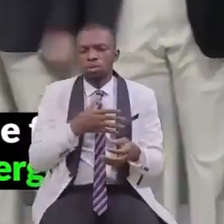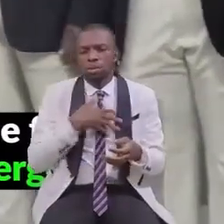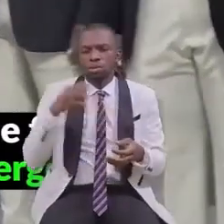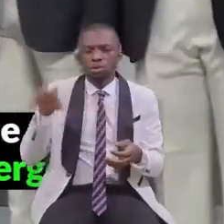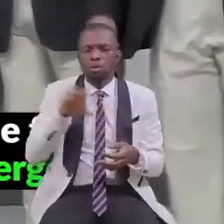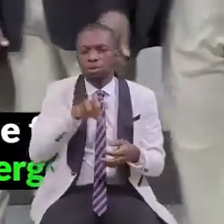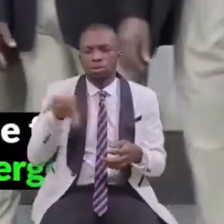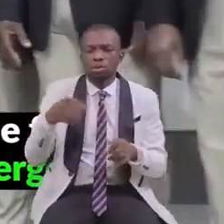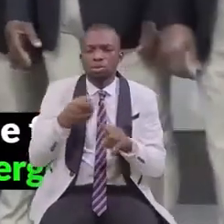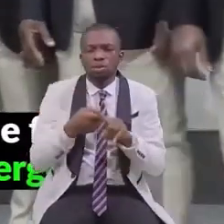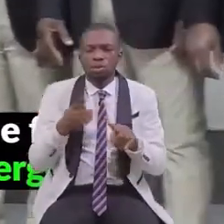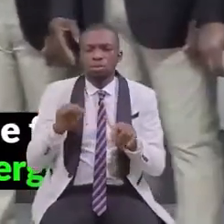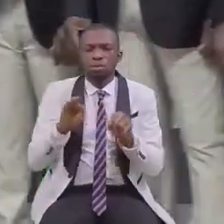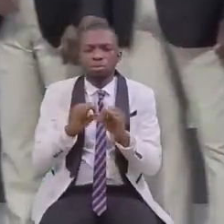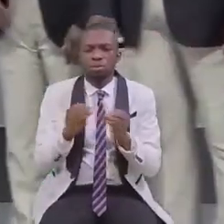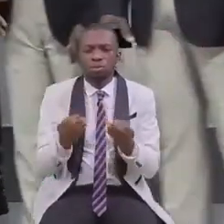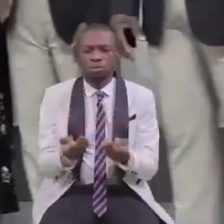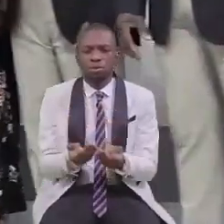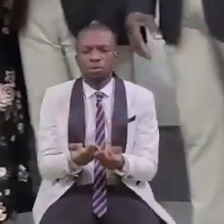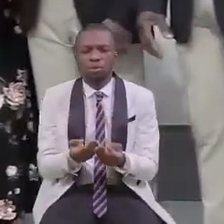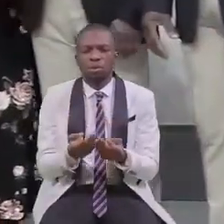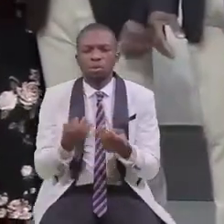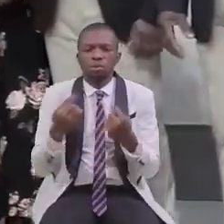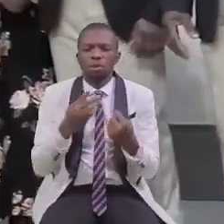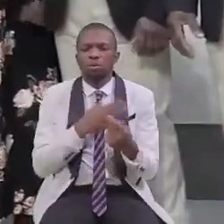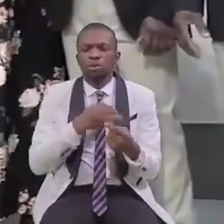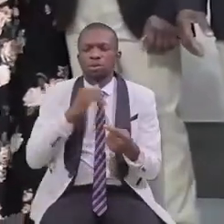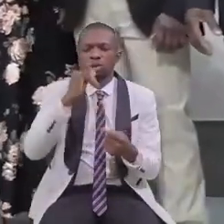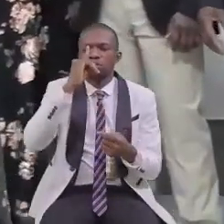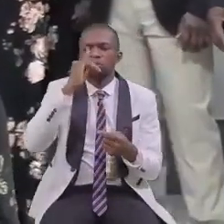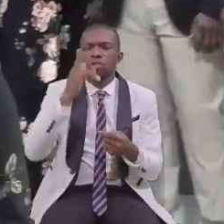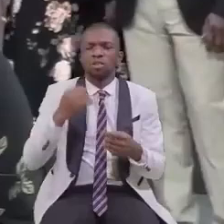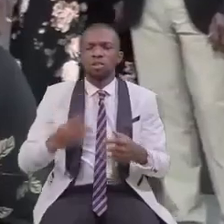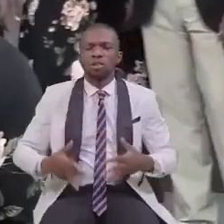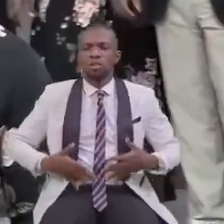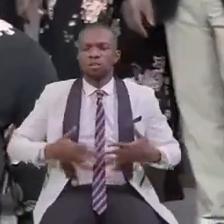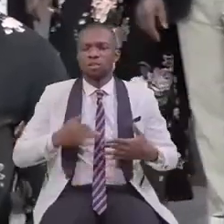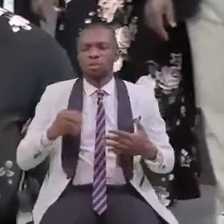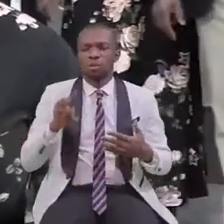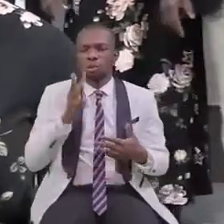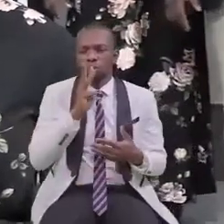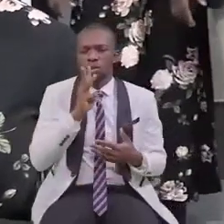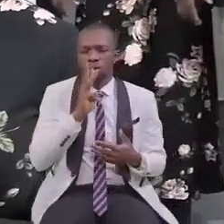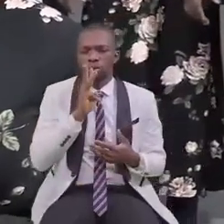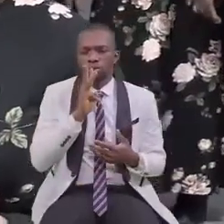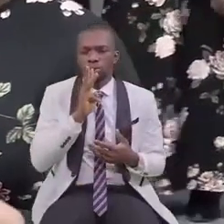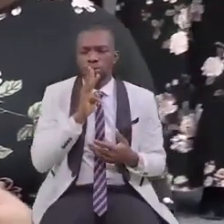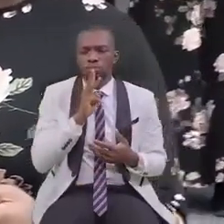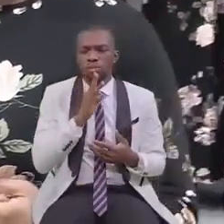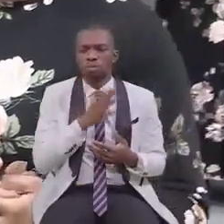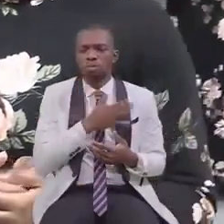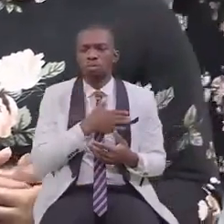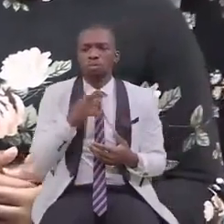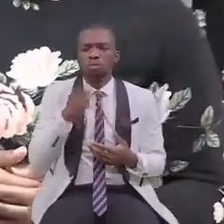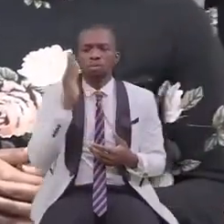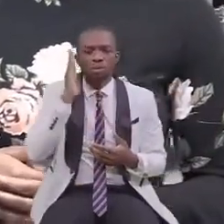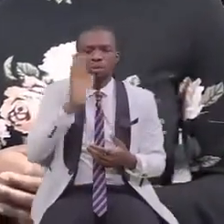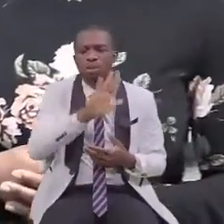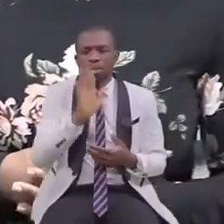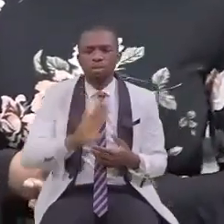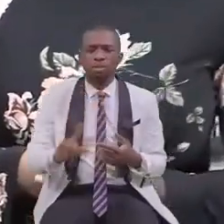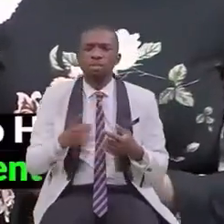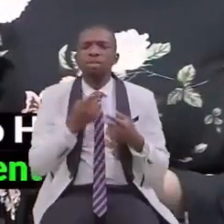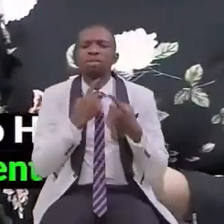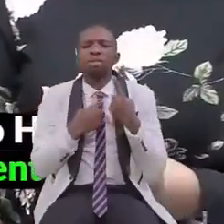the fold. Come and drink this living water, and you'll never